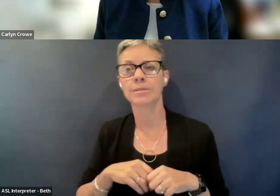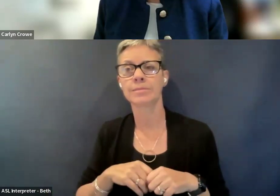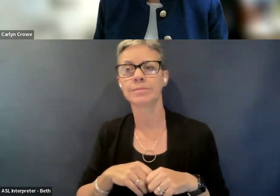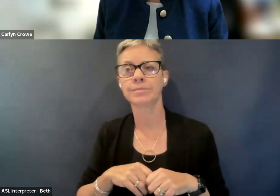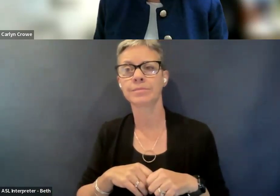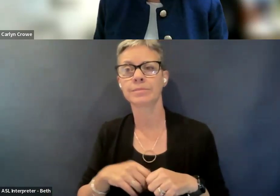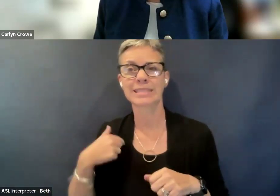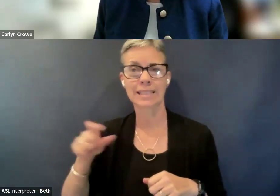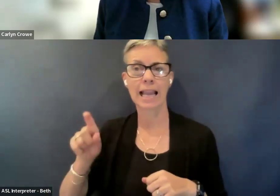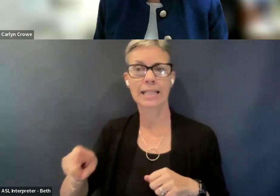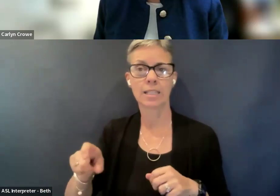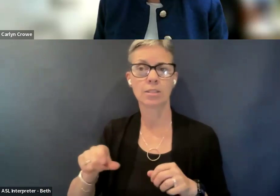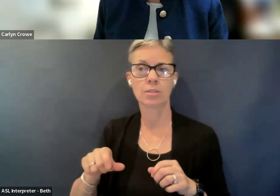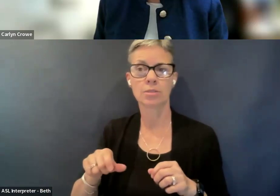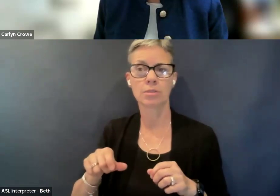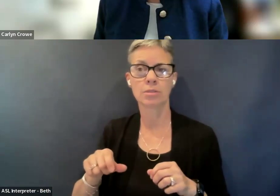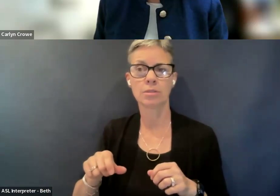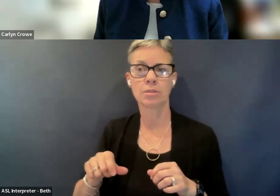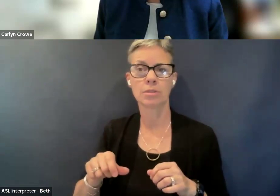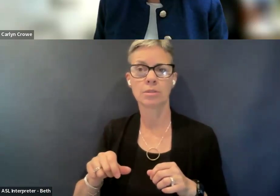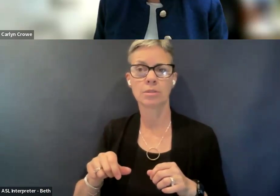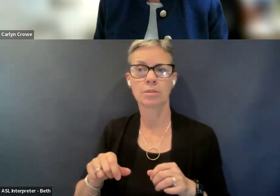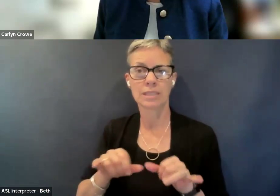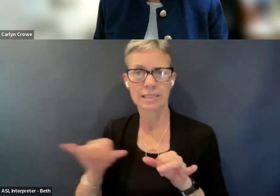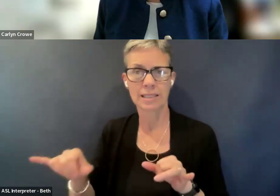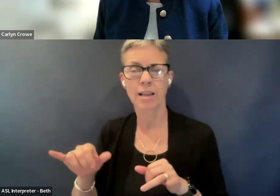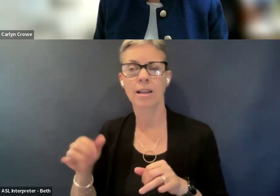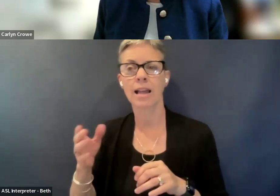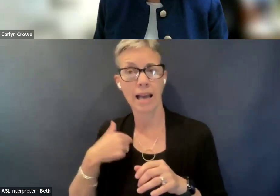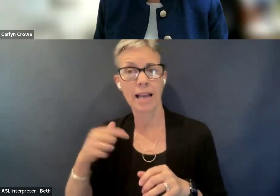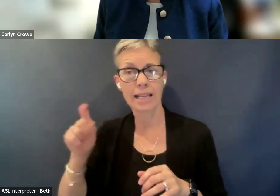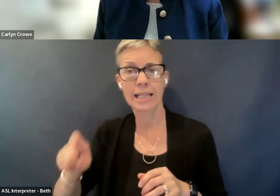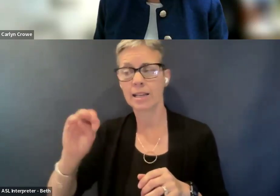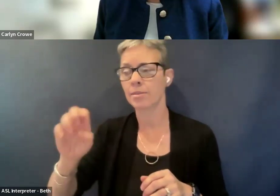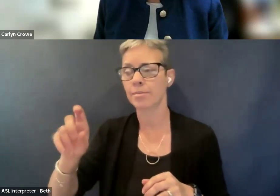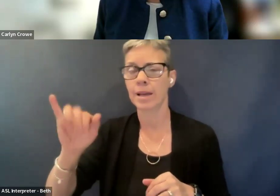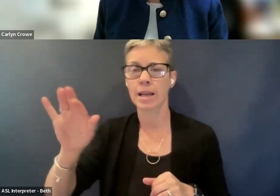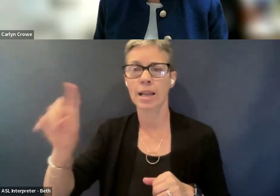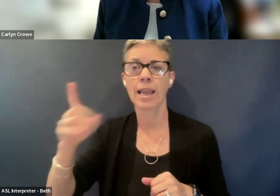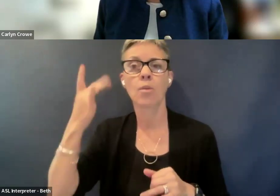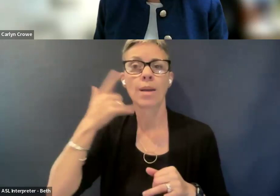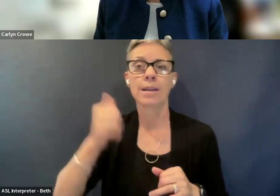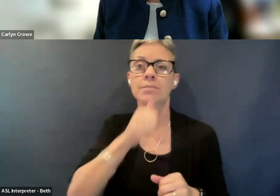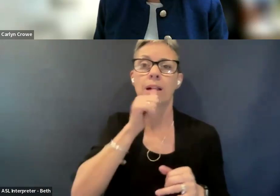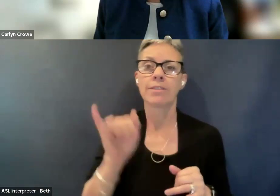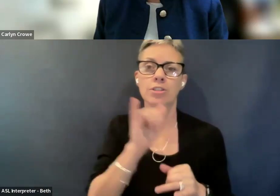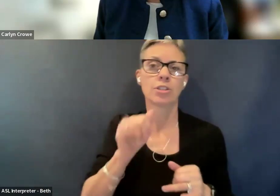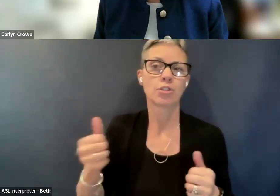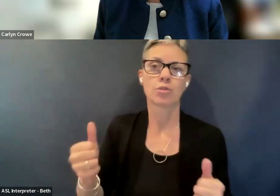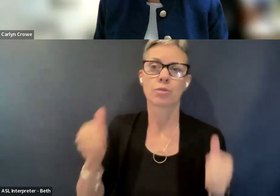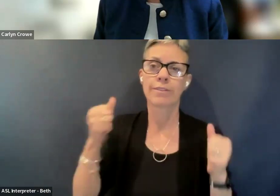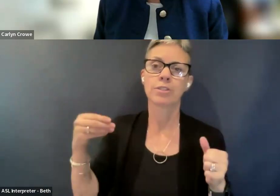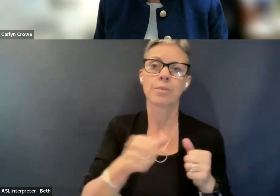I didn't need to stay on Medicare or Medicaid, but I do need it because my private insurance won't pay for the SCL